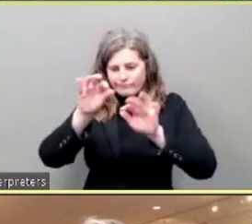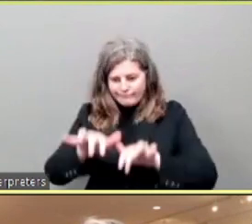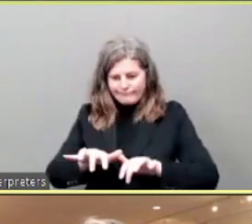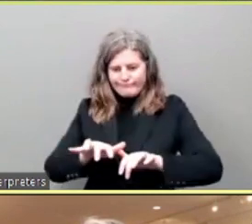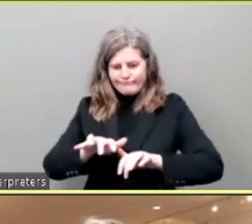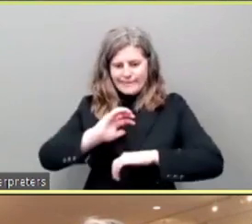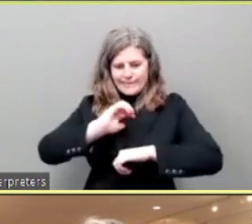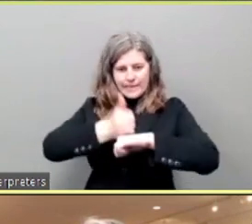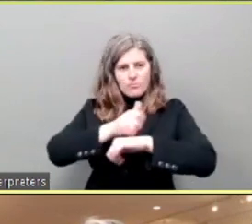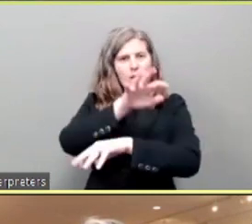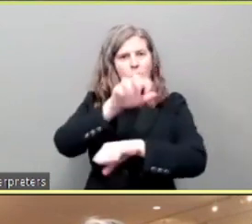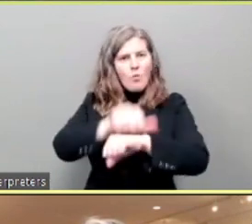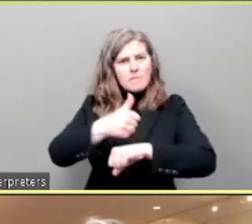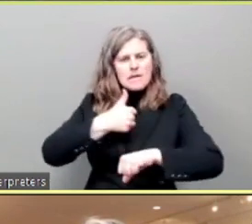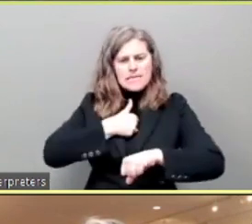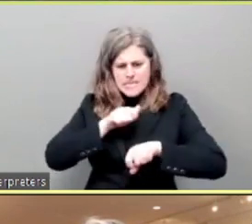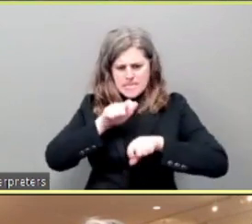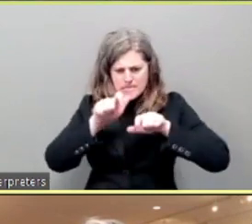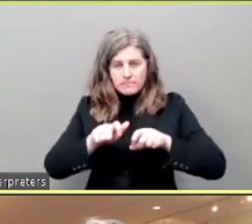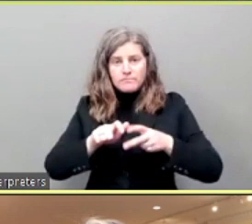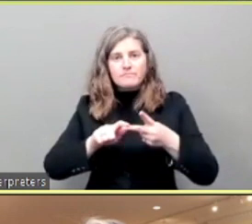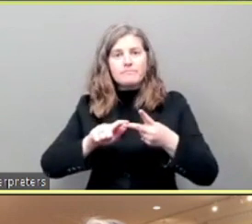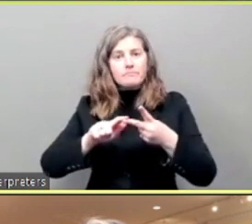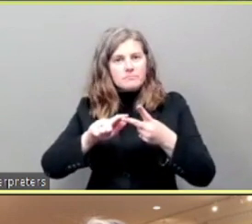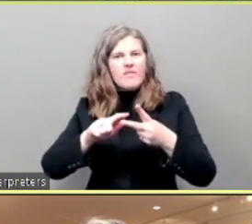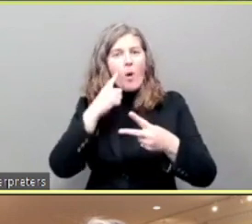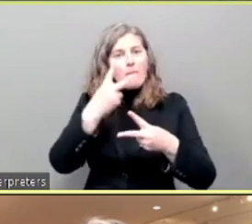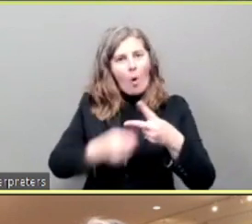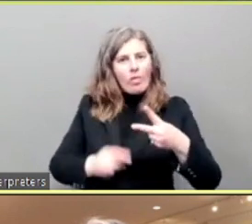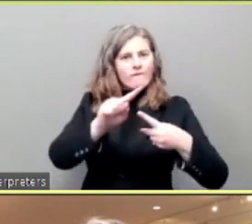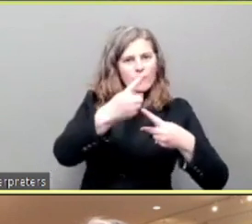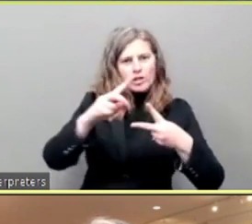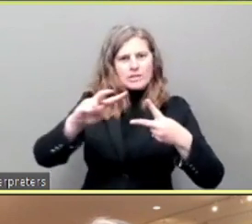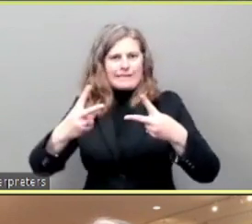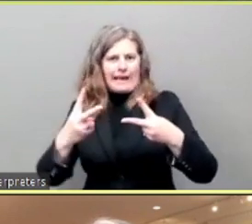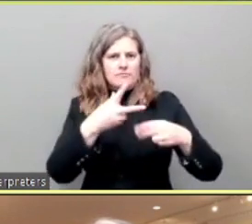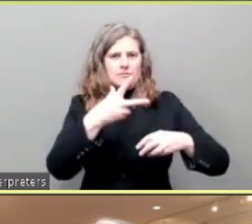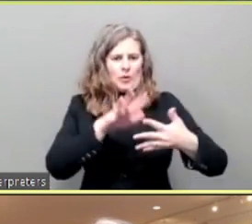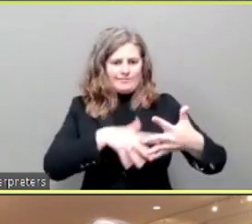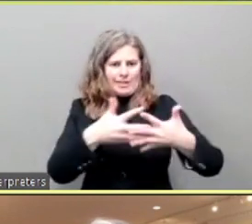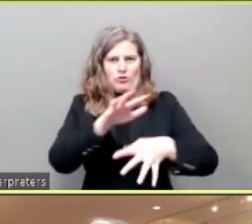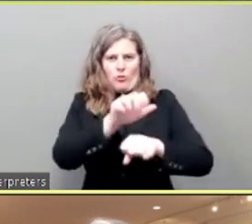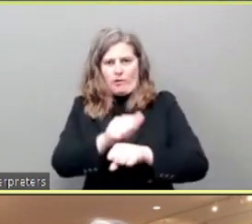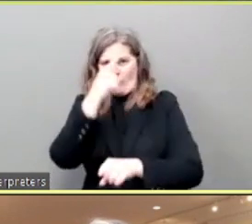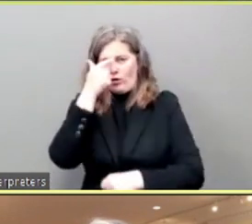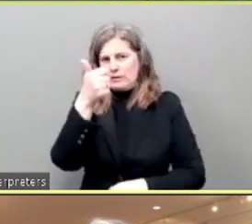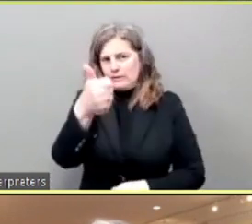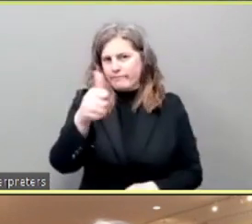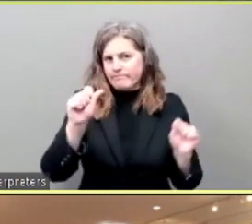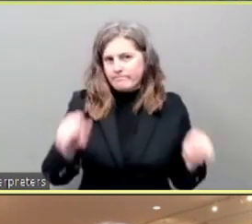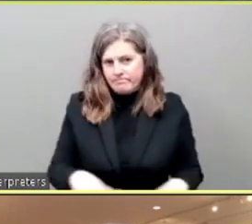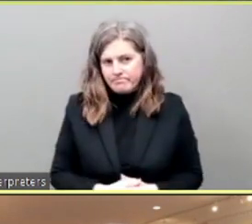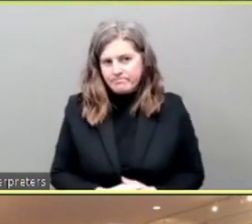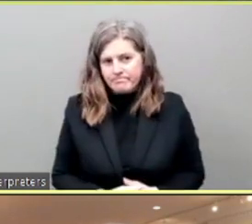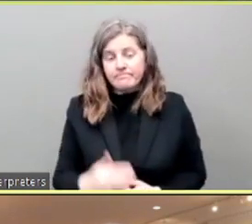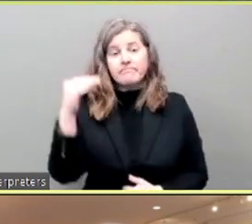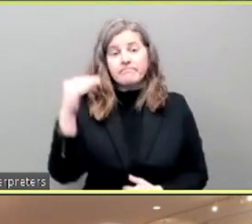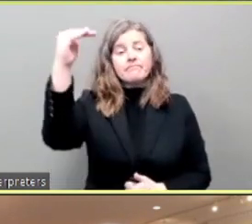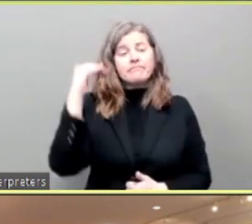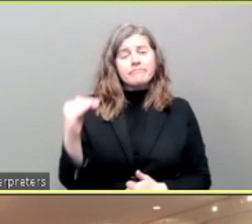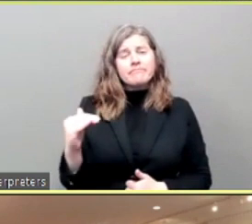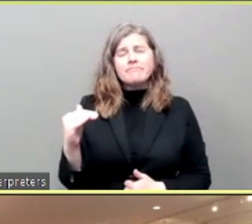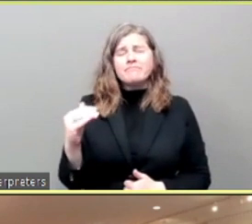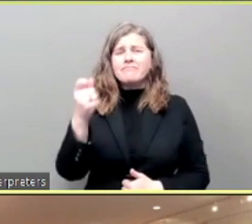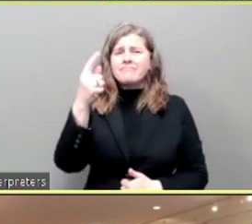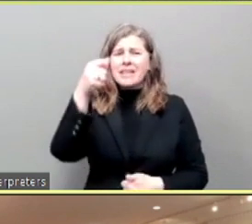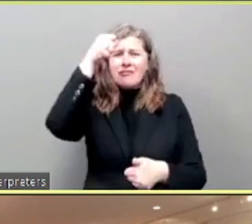vaccine appointments, including your booster shots. Next slide. Please keep in mind the